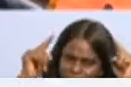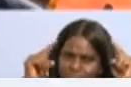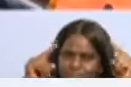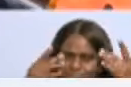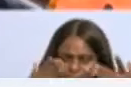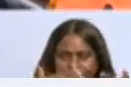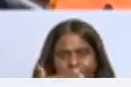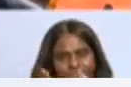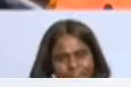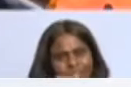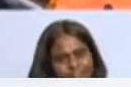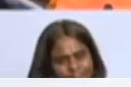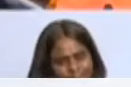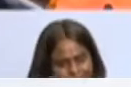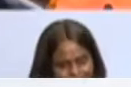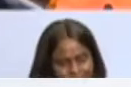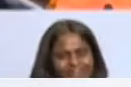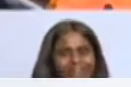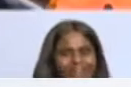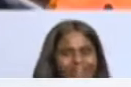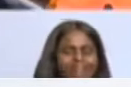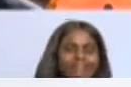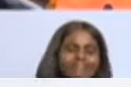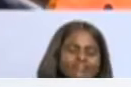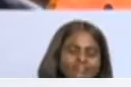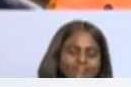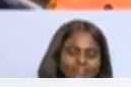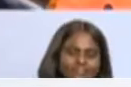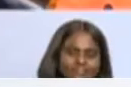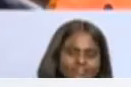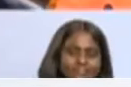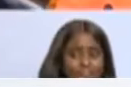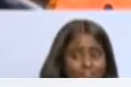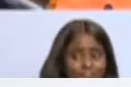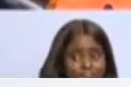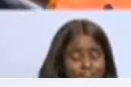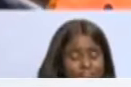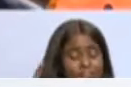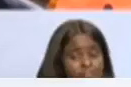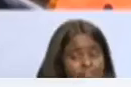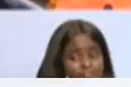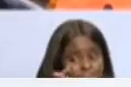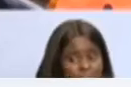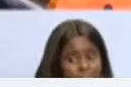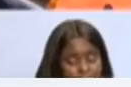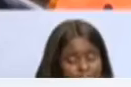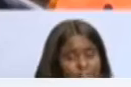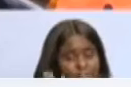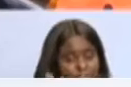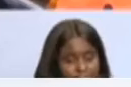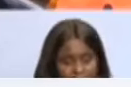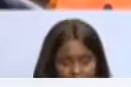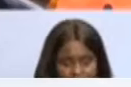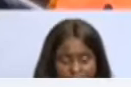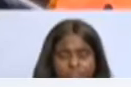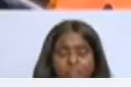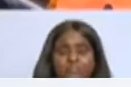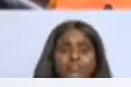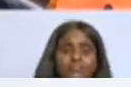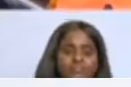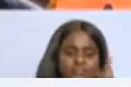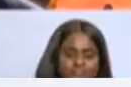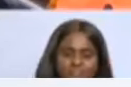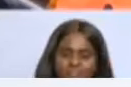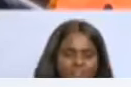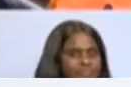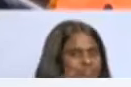innovative, and resilient country. That lies in the skills held by our people, not by